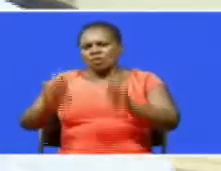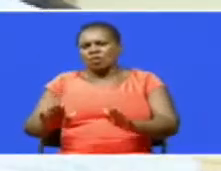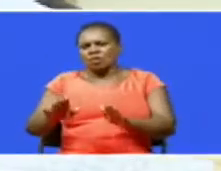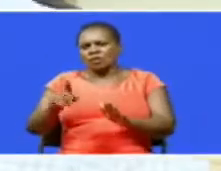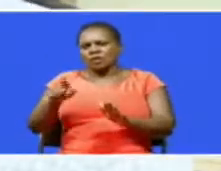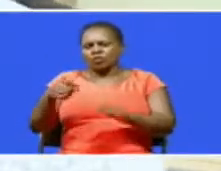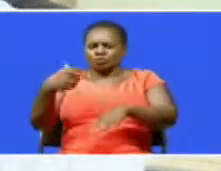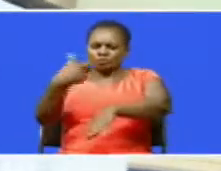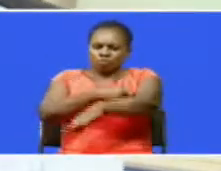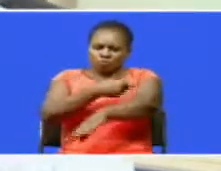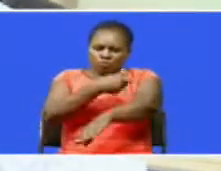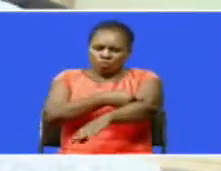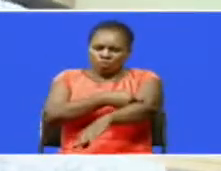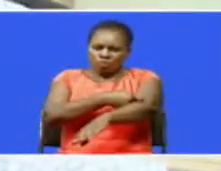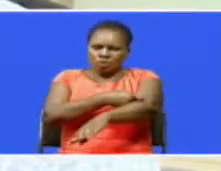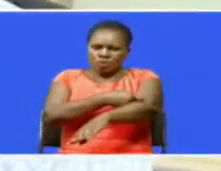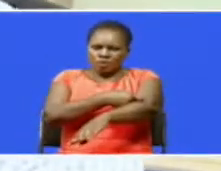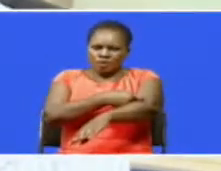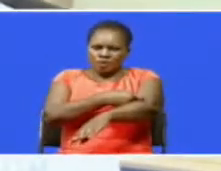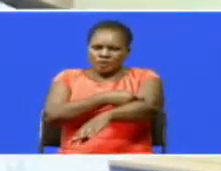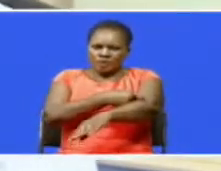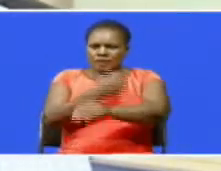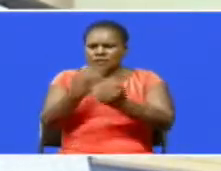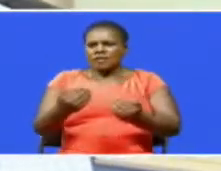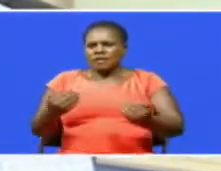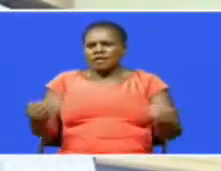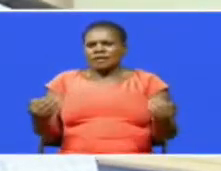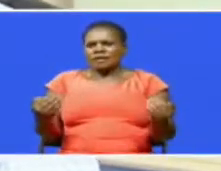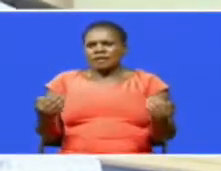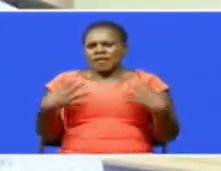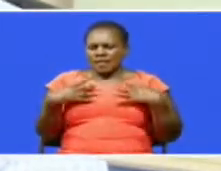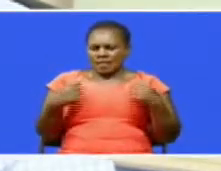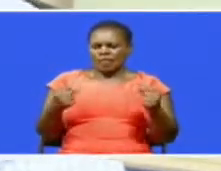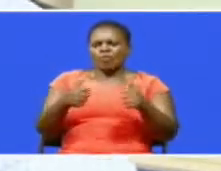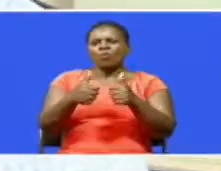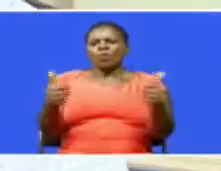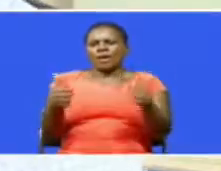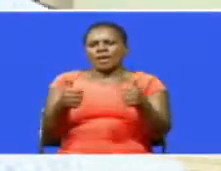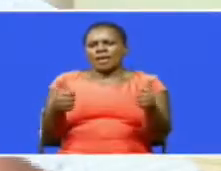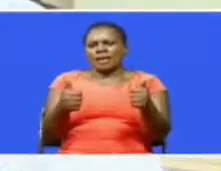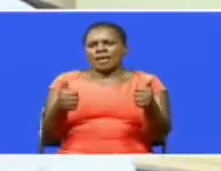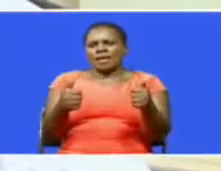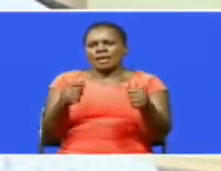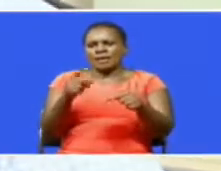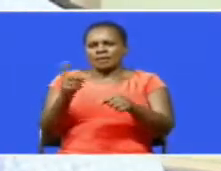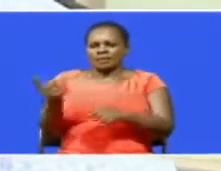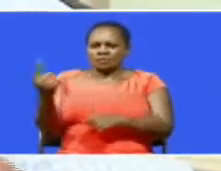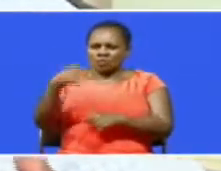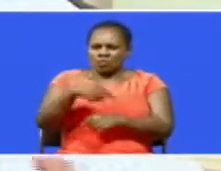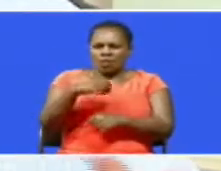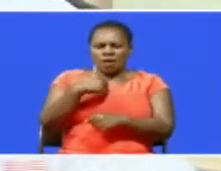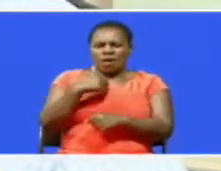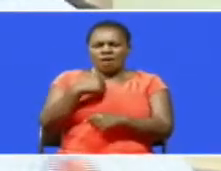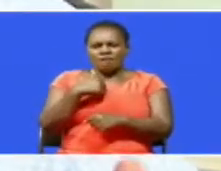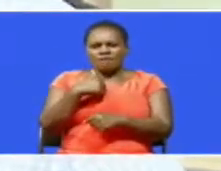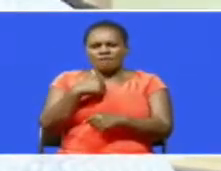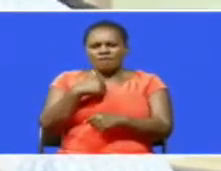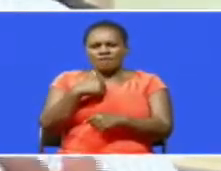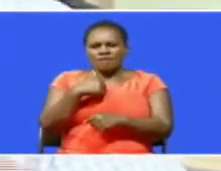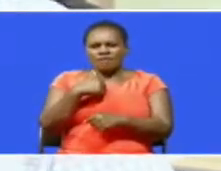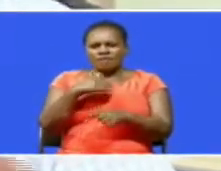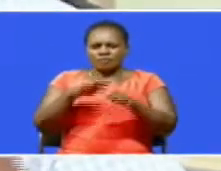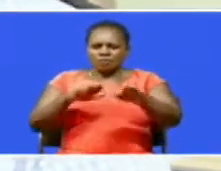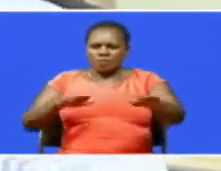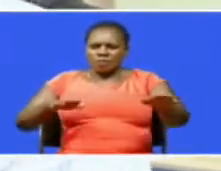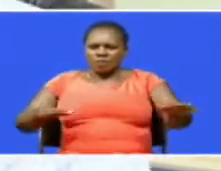get the vaccinations near where they're coming from. These children are generally healthy, and if they came and didn't have to spend a lot of time on the